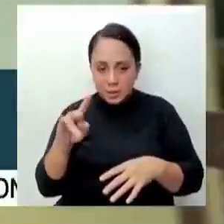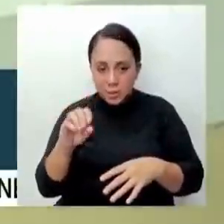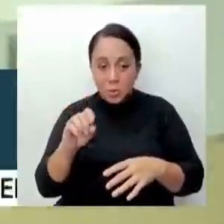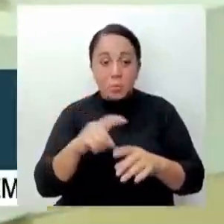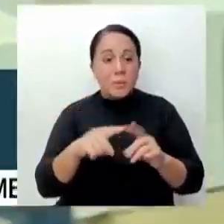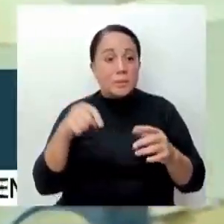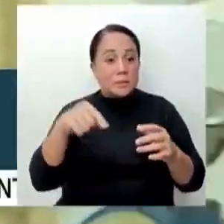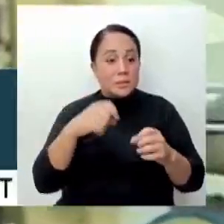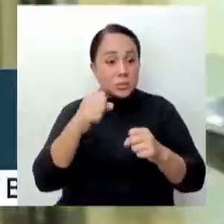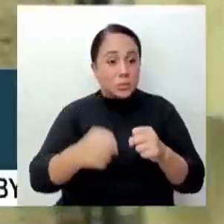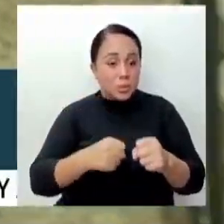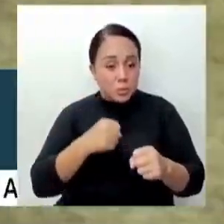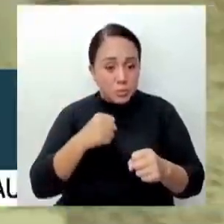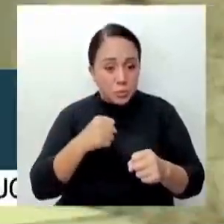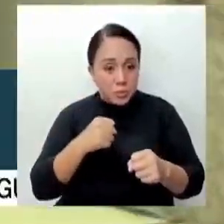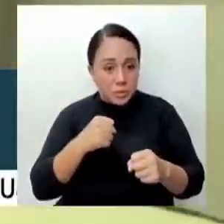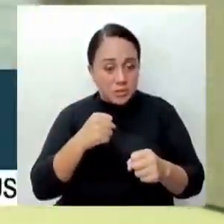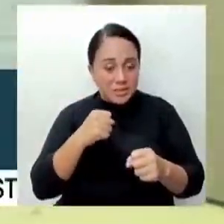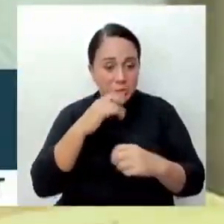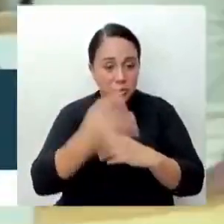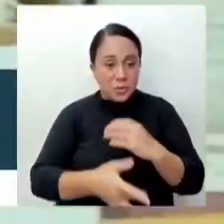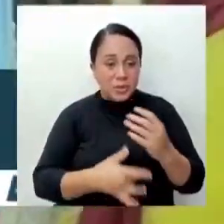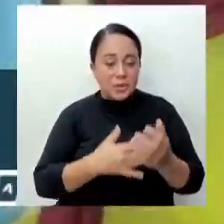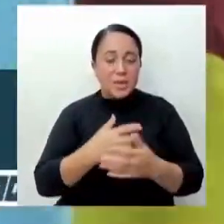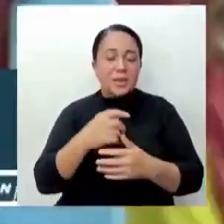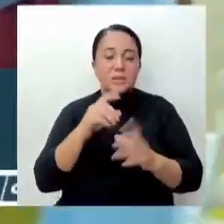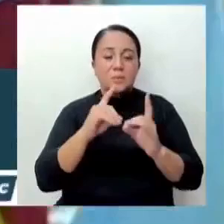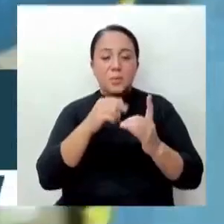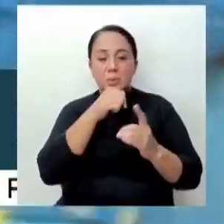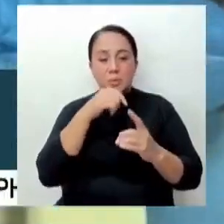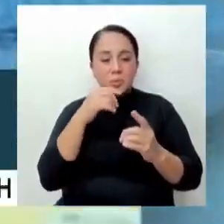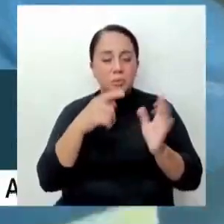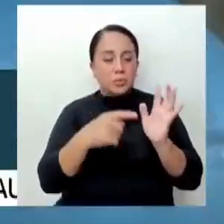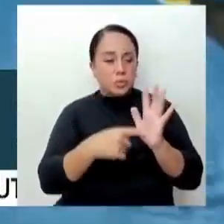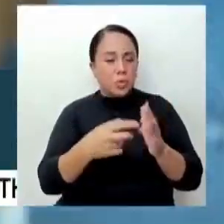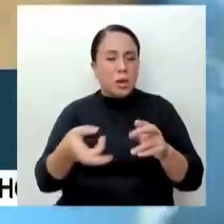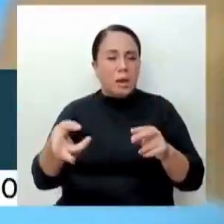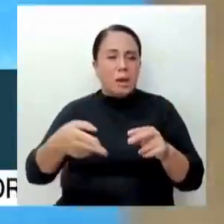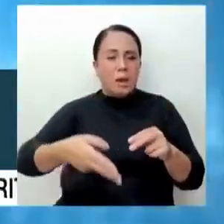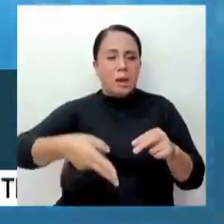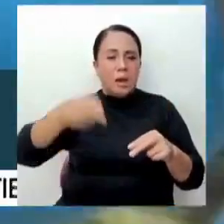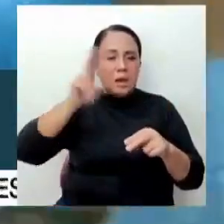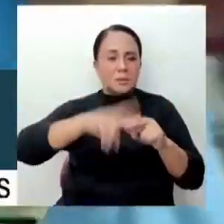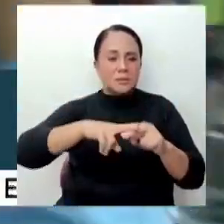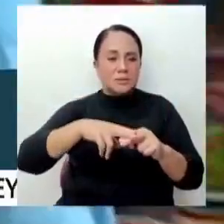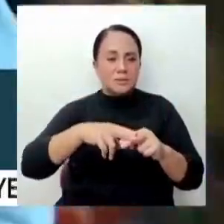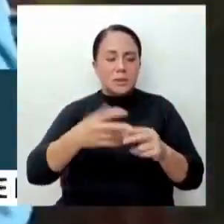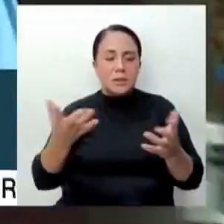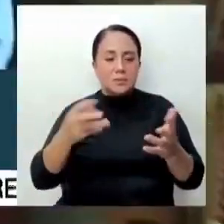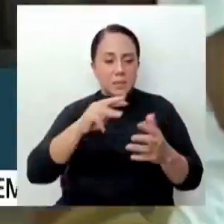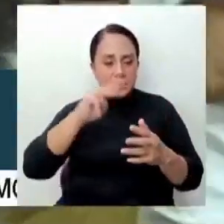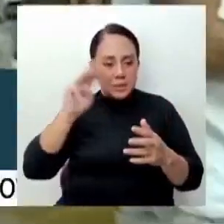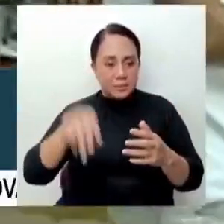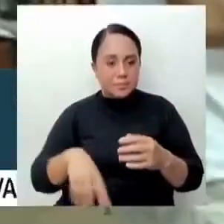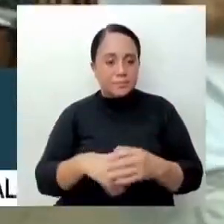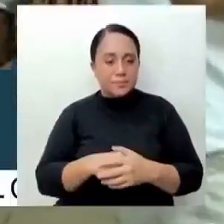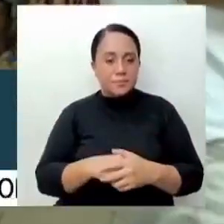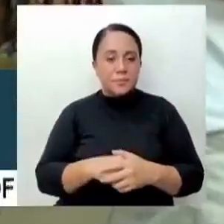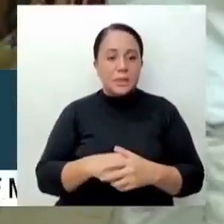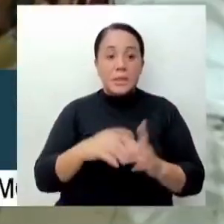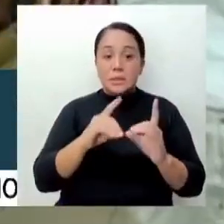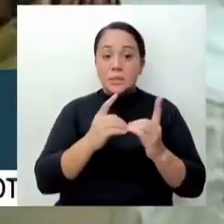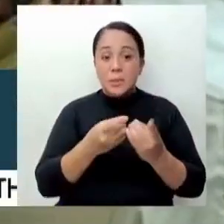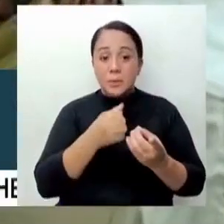early price monitoring of the Agriculture Department shows an increase in retail prices in Metro Manila. The DA